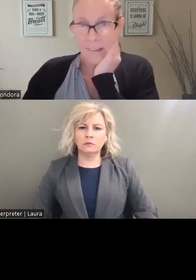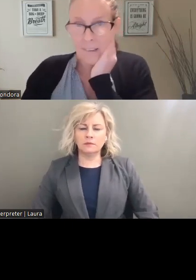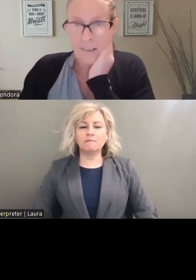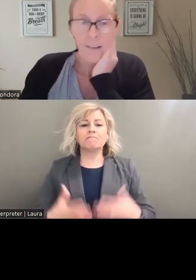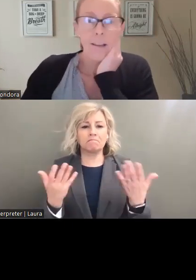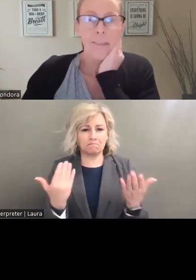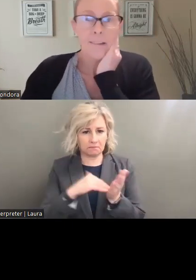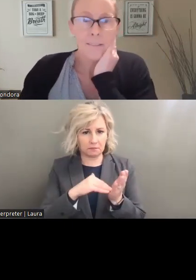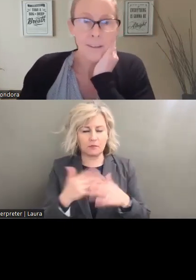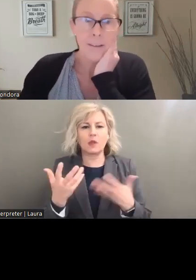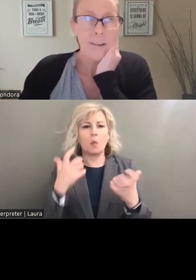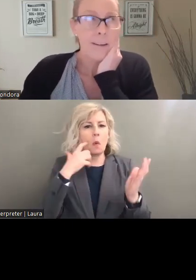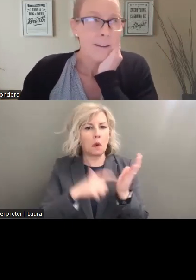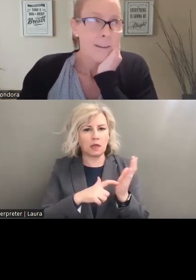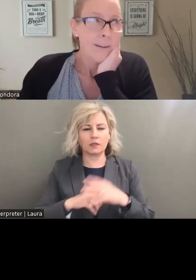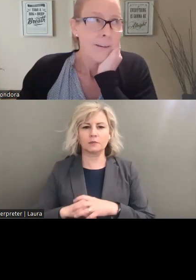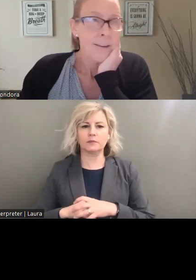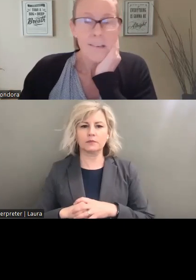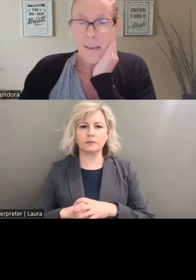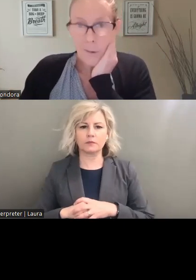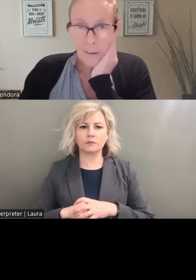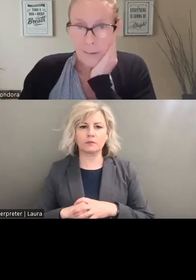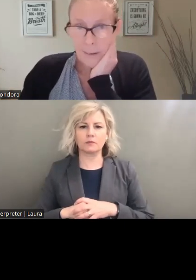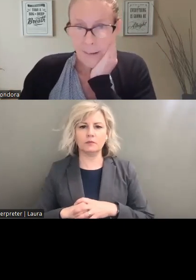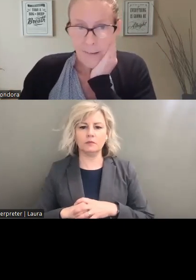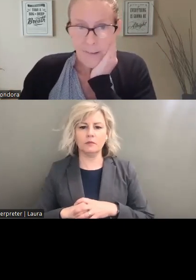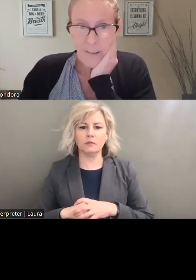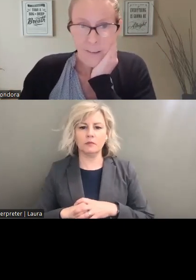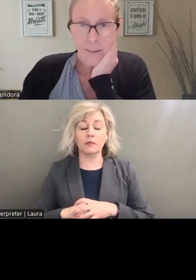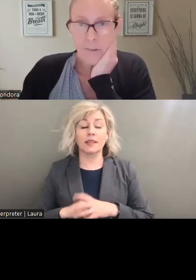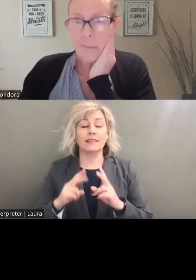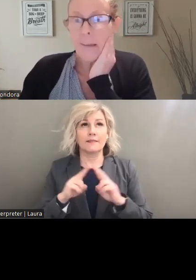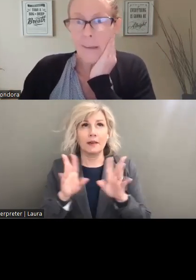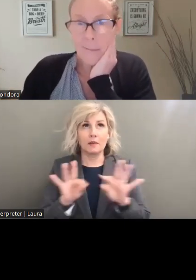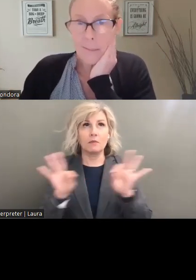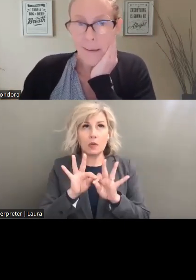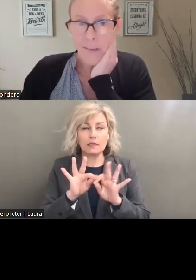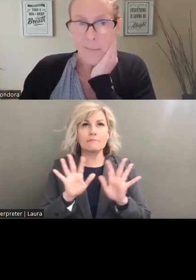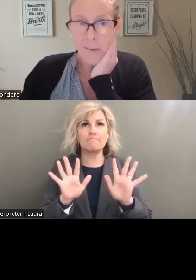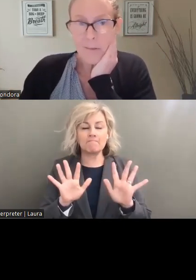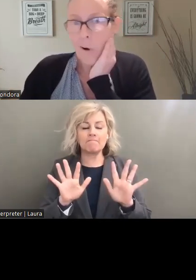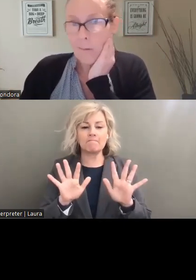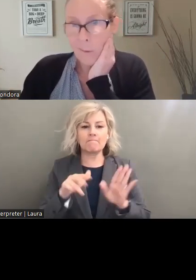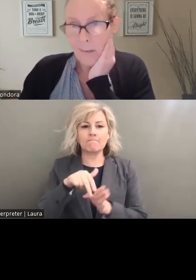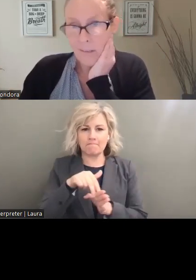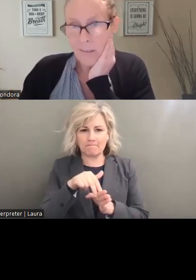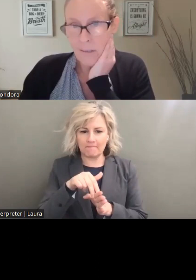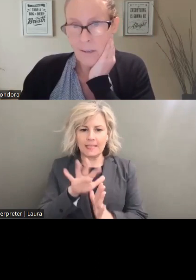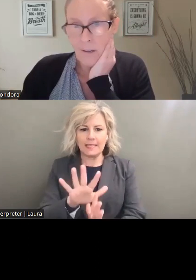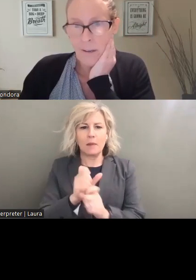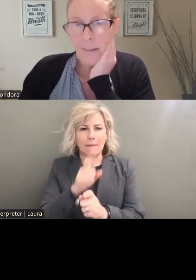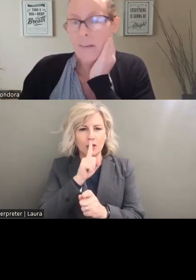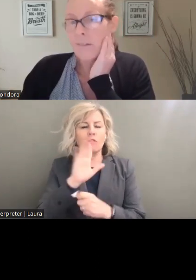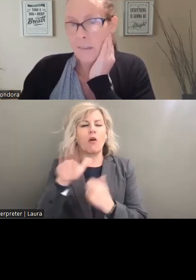acknowledge again that it is a critical dance to really think about making space for all